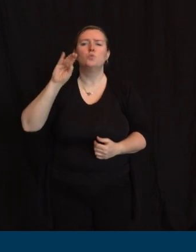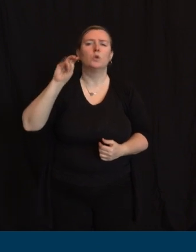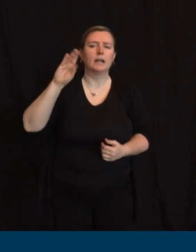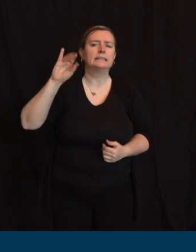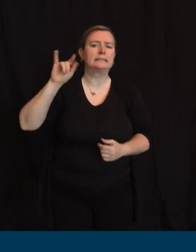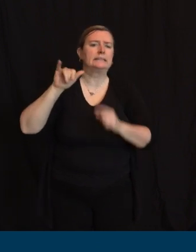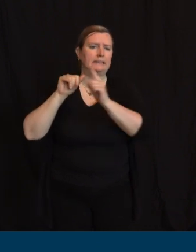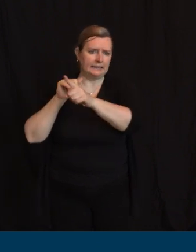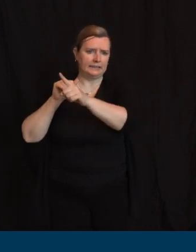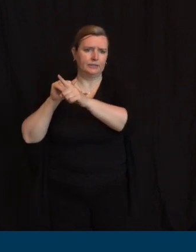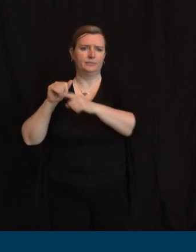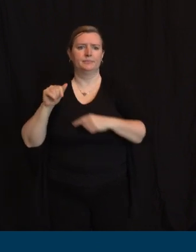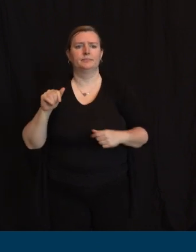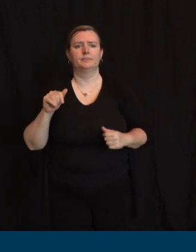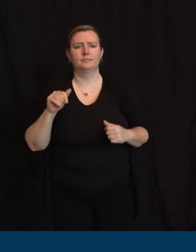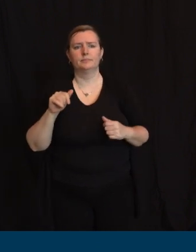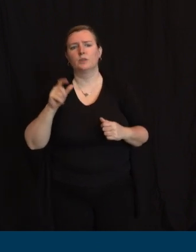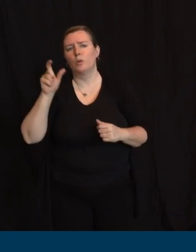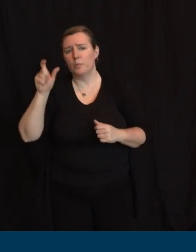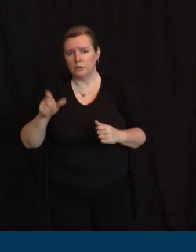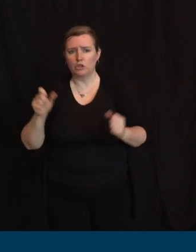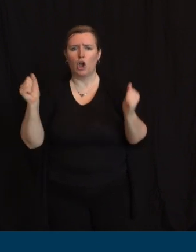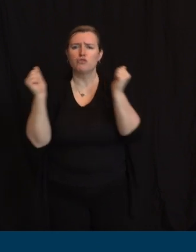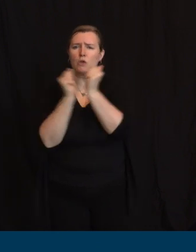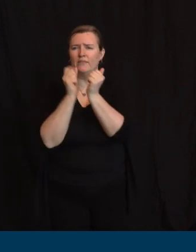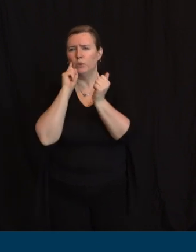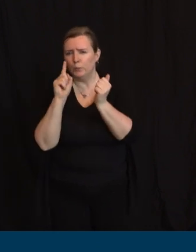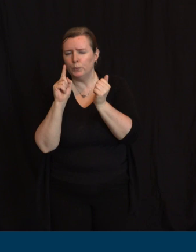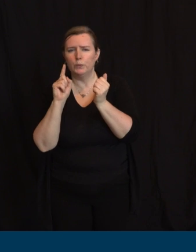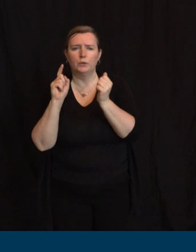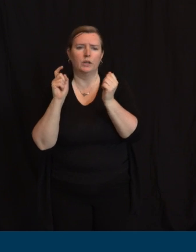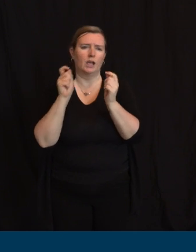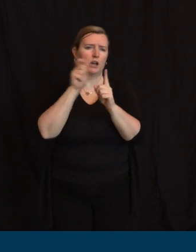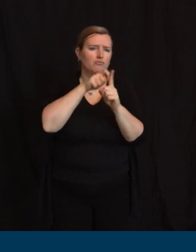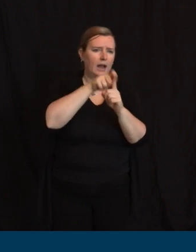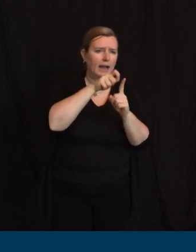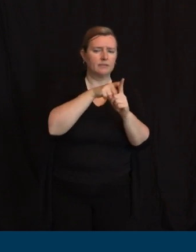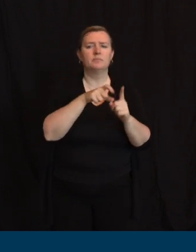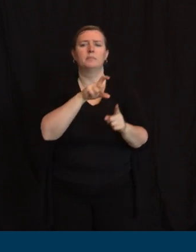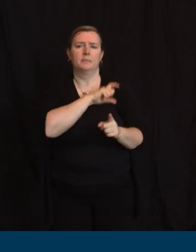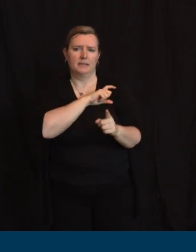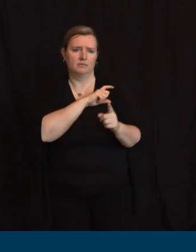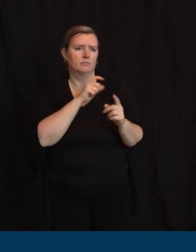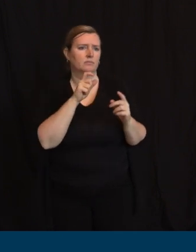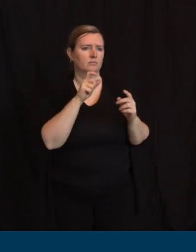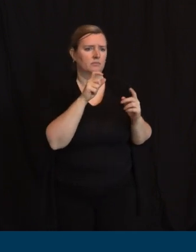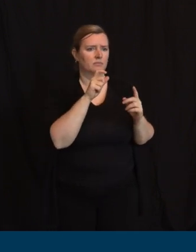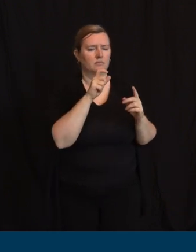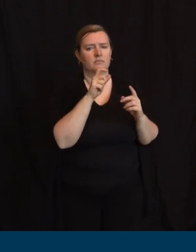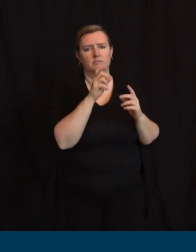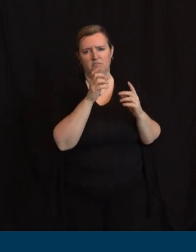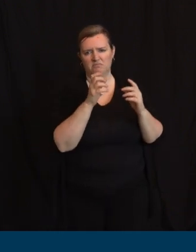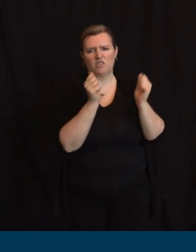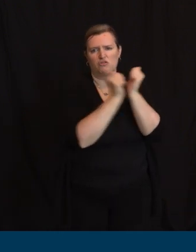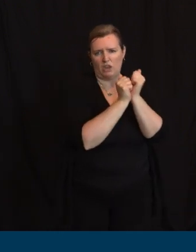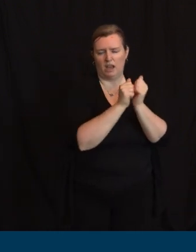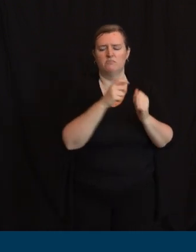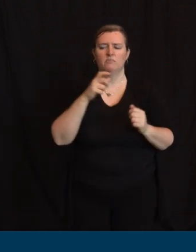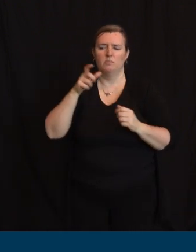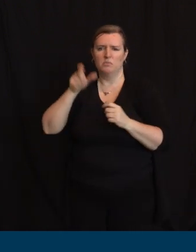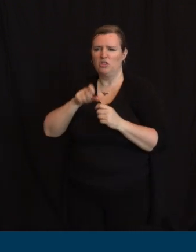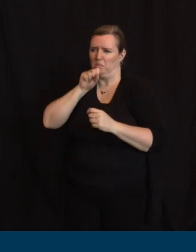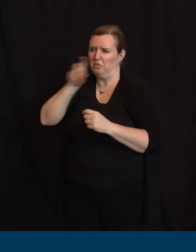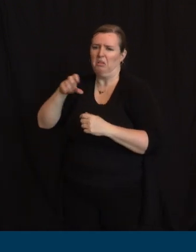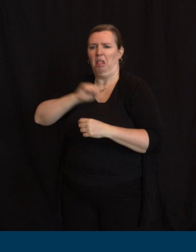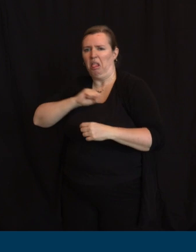and started coughing on the officers, saying, if I'm going to die, you are going to die with me. And